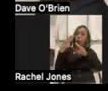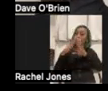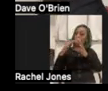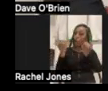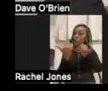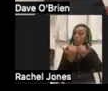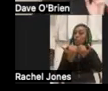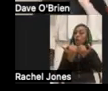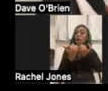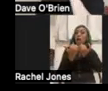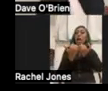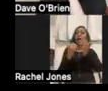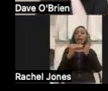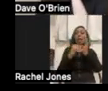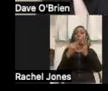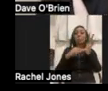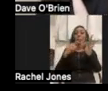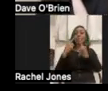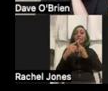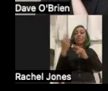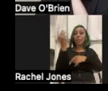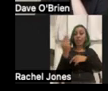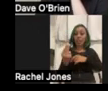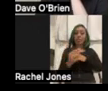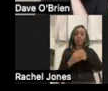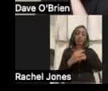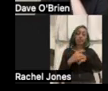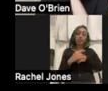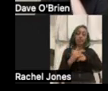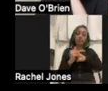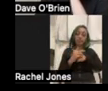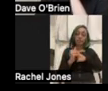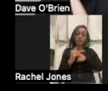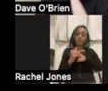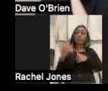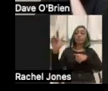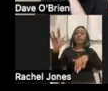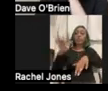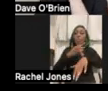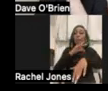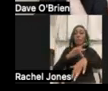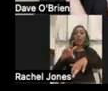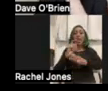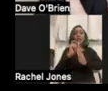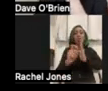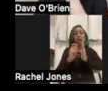zine artist Kay Stevens of Daikon Collective and the playwright Rogelio Braga.